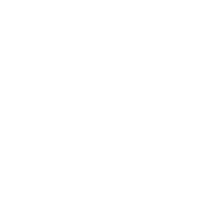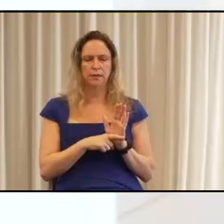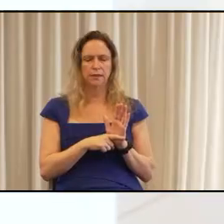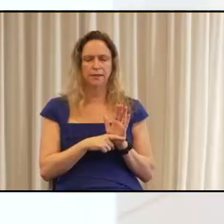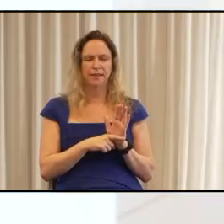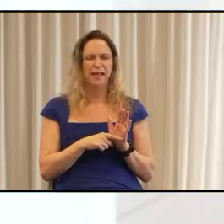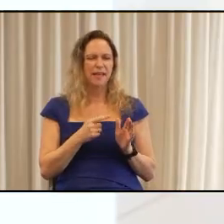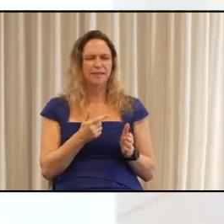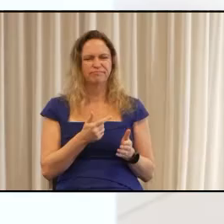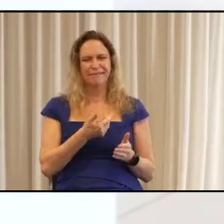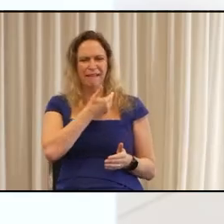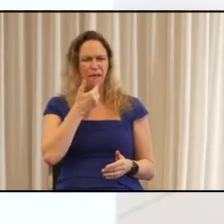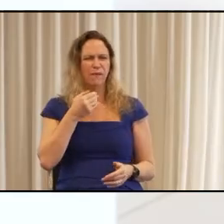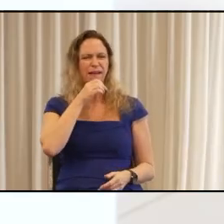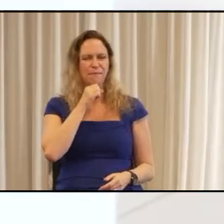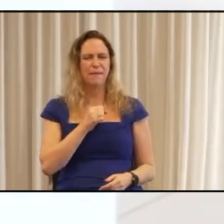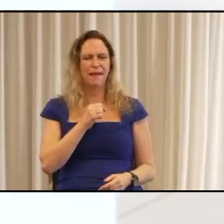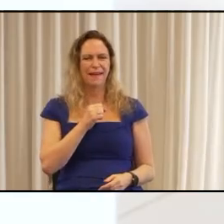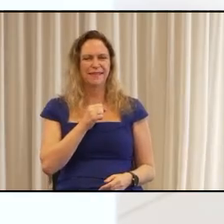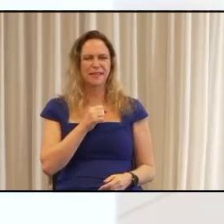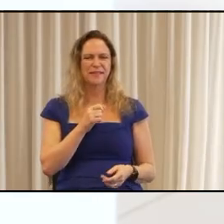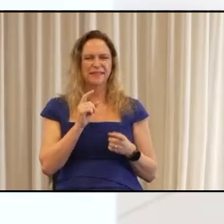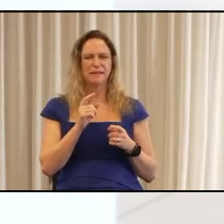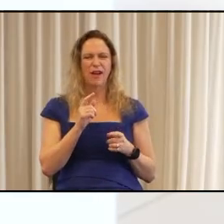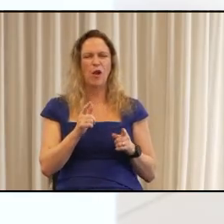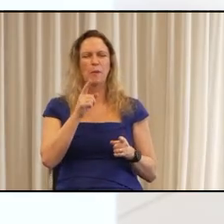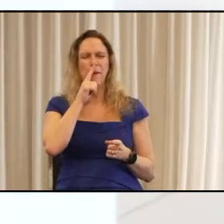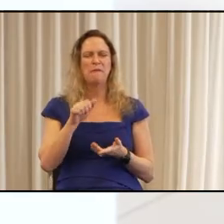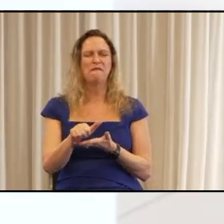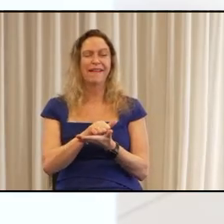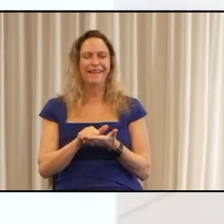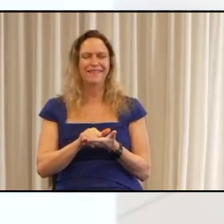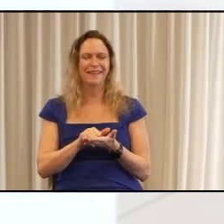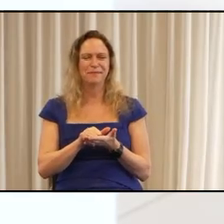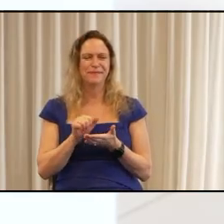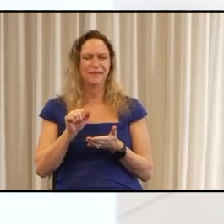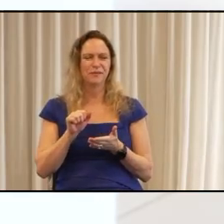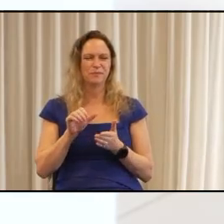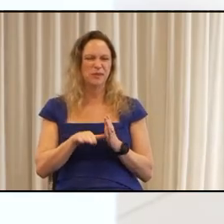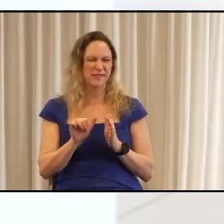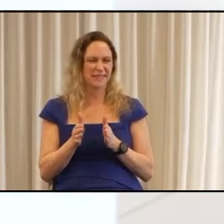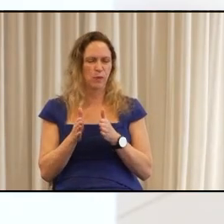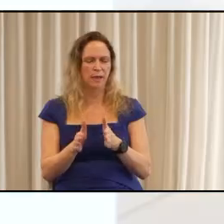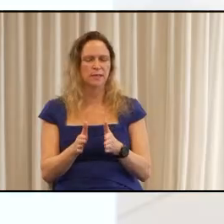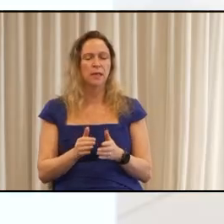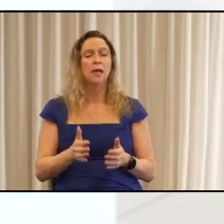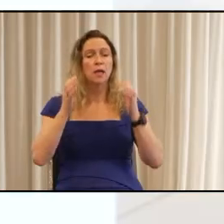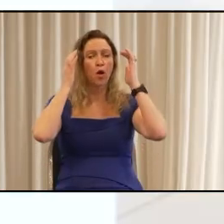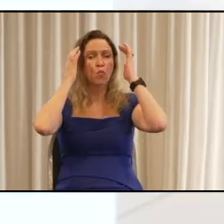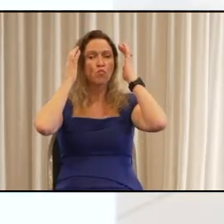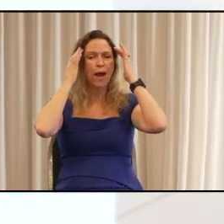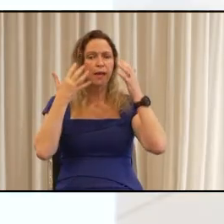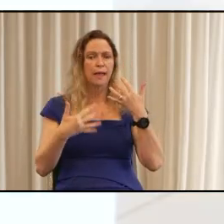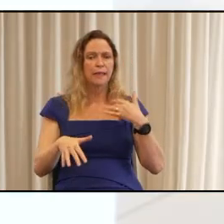charisma about him, so people tend to be forgiving in lots of ways. He also has a brain injury. He had a brain injury when he